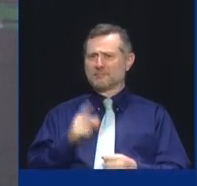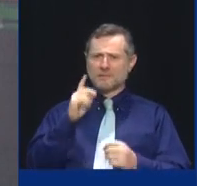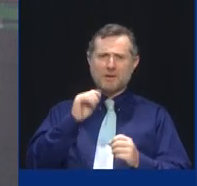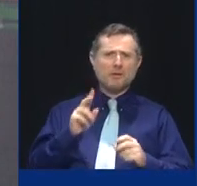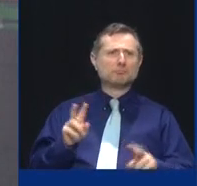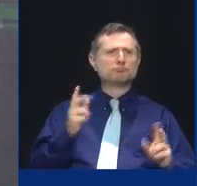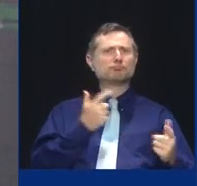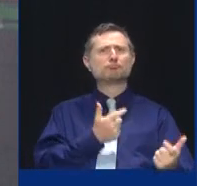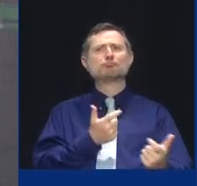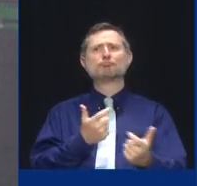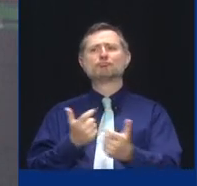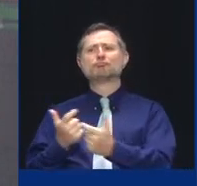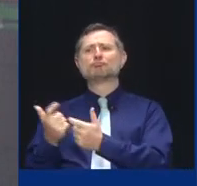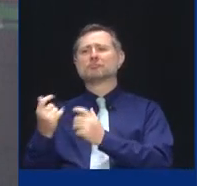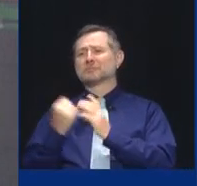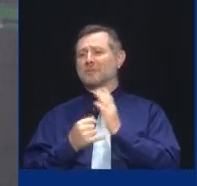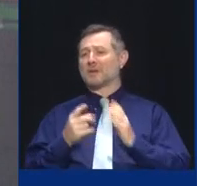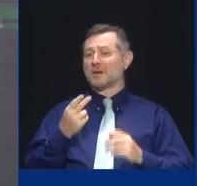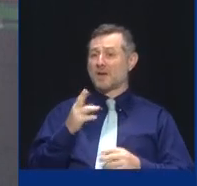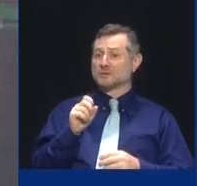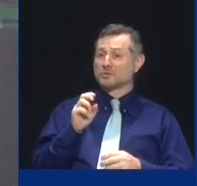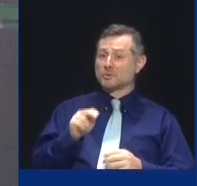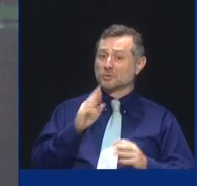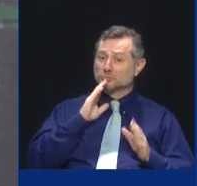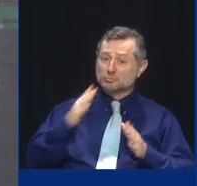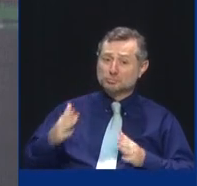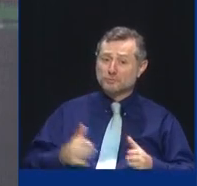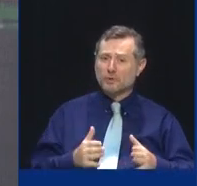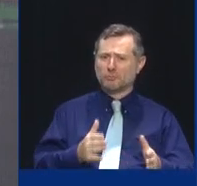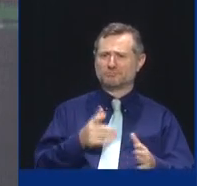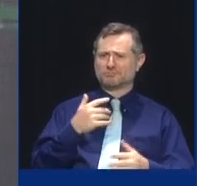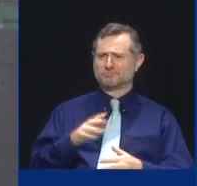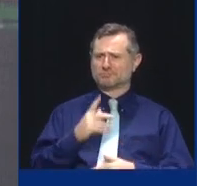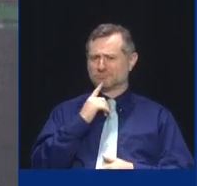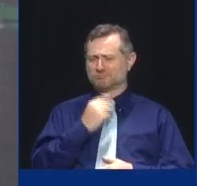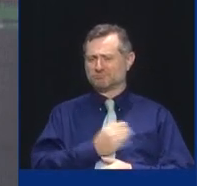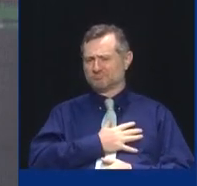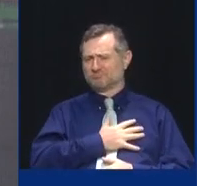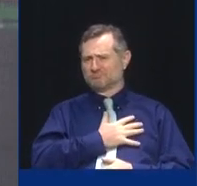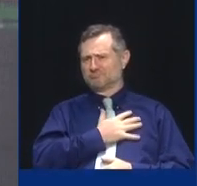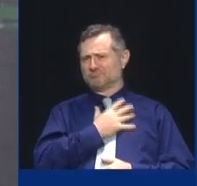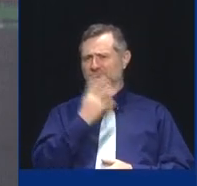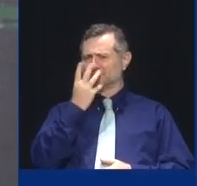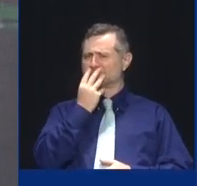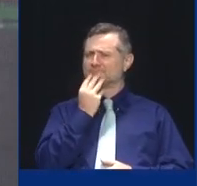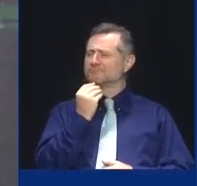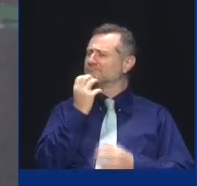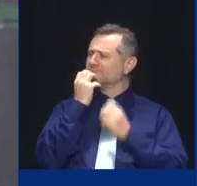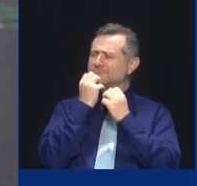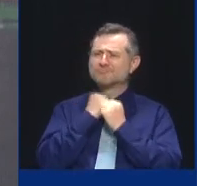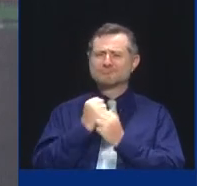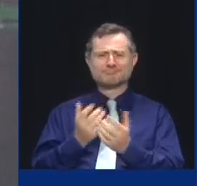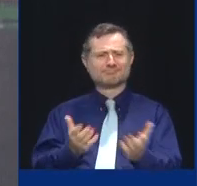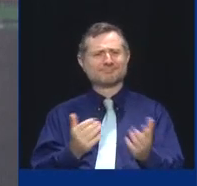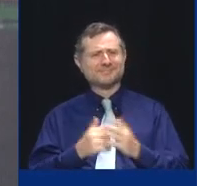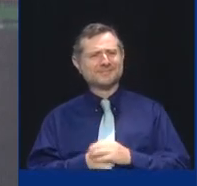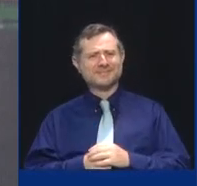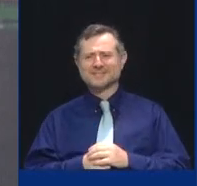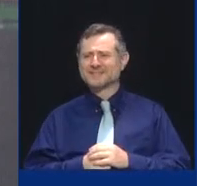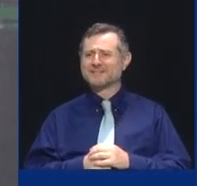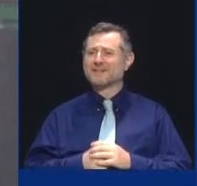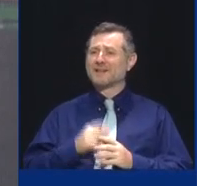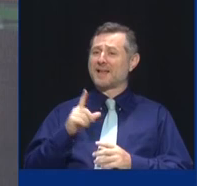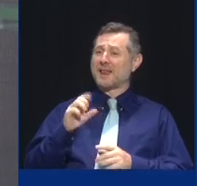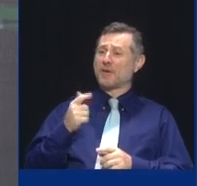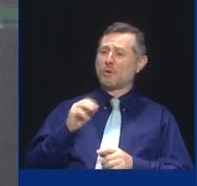Come see the Hudson River, one of the really gifts of Mother Nature. And that's what Legoland is